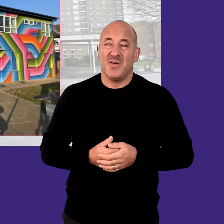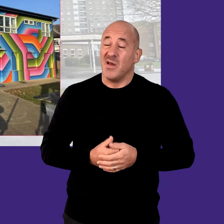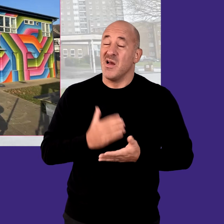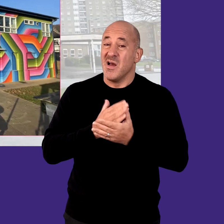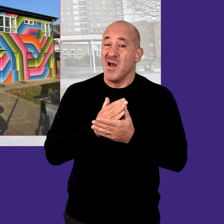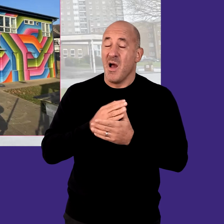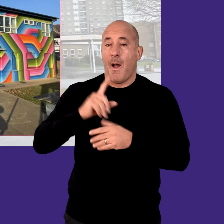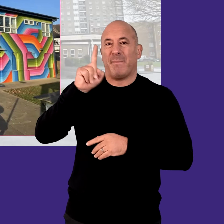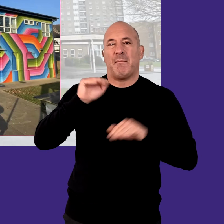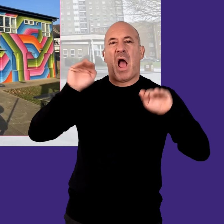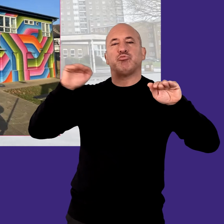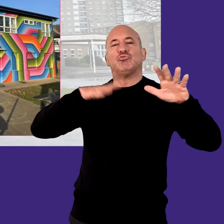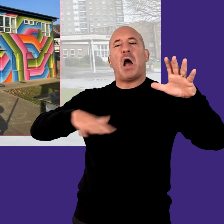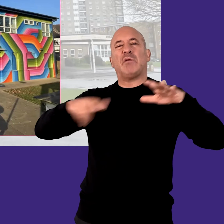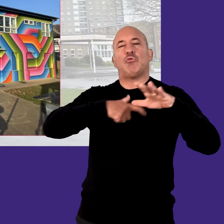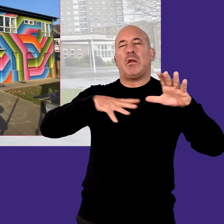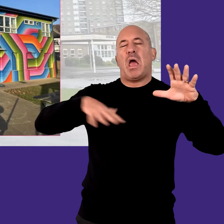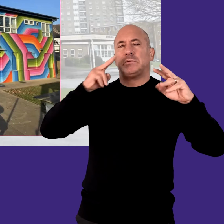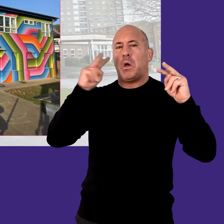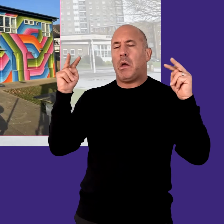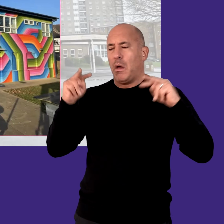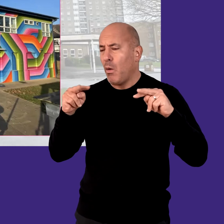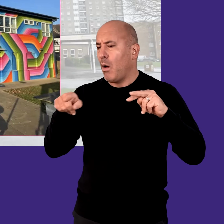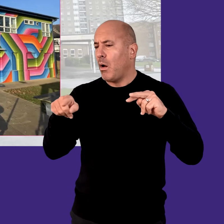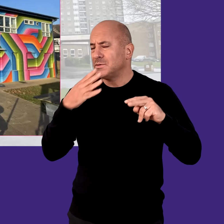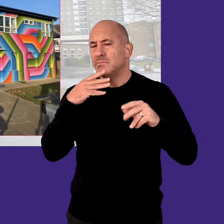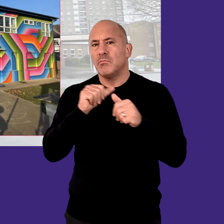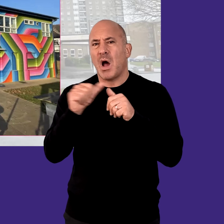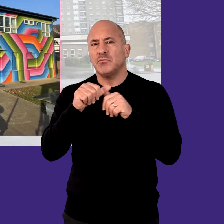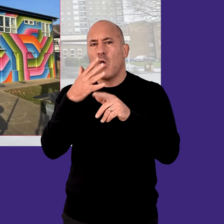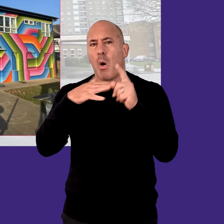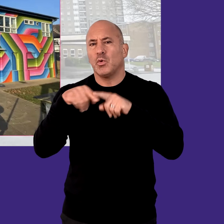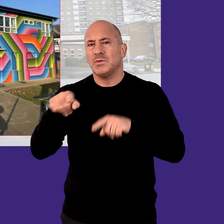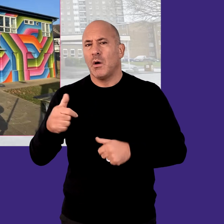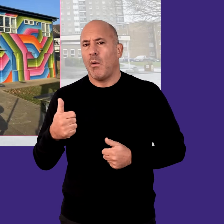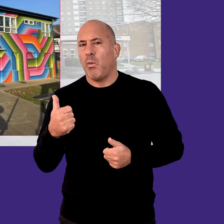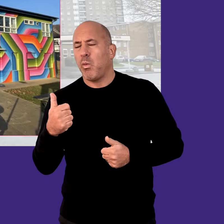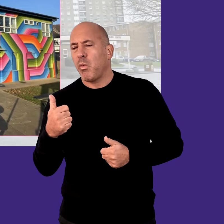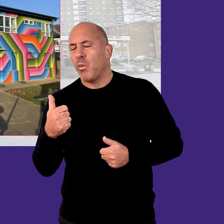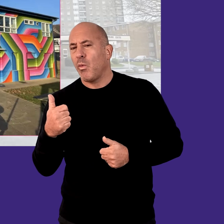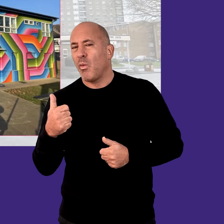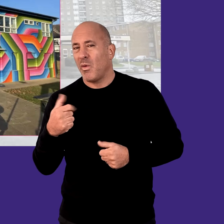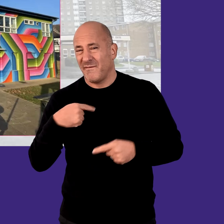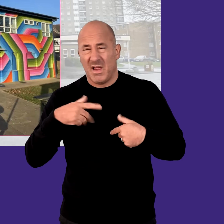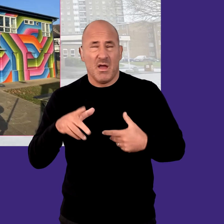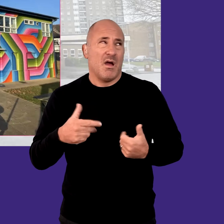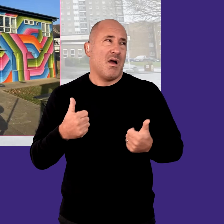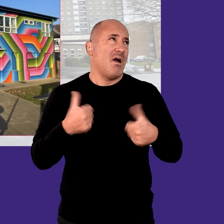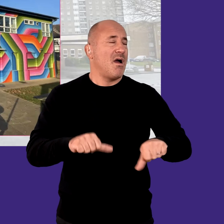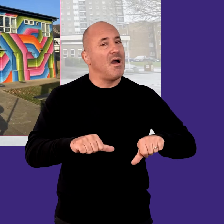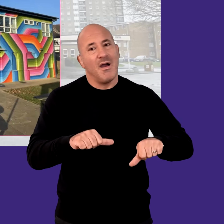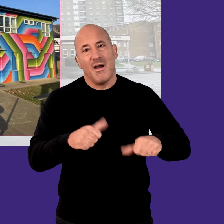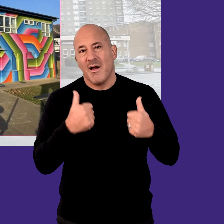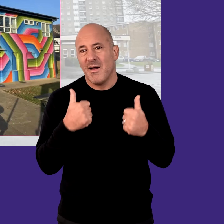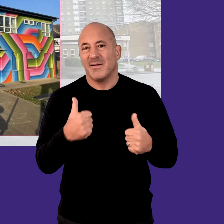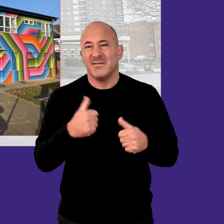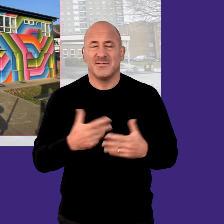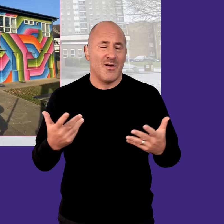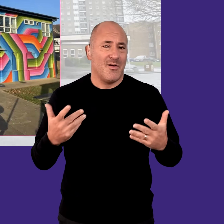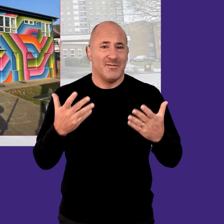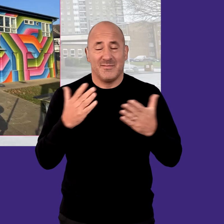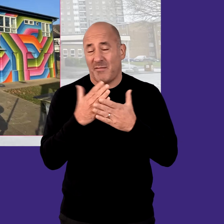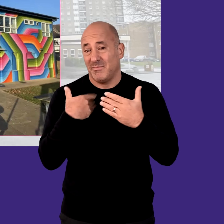and I can see what this is doing for our community, and it's definitely changing the profile for the community as well, which is just